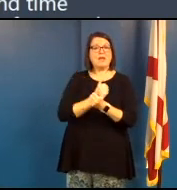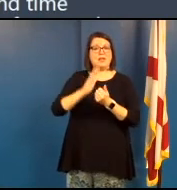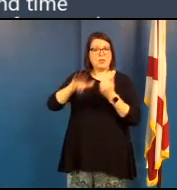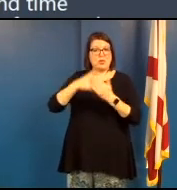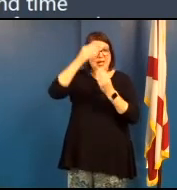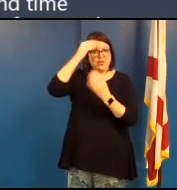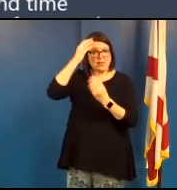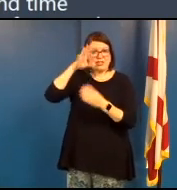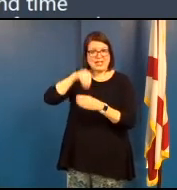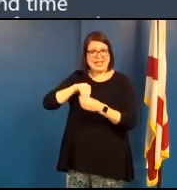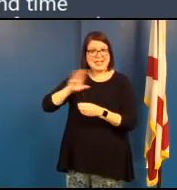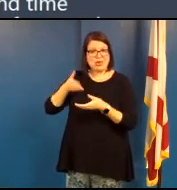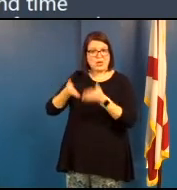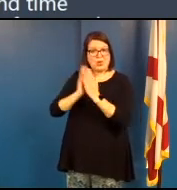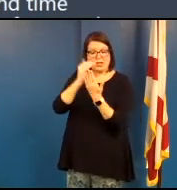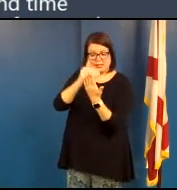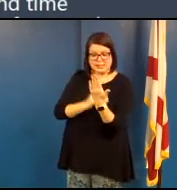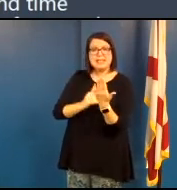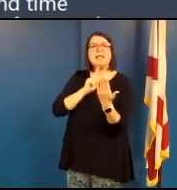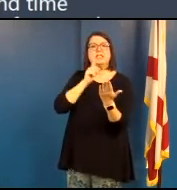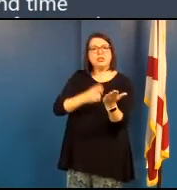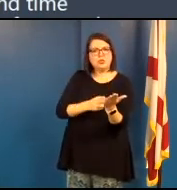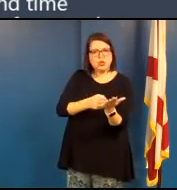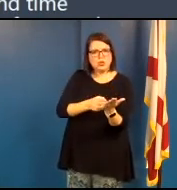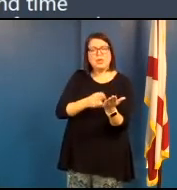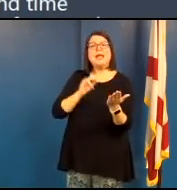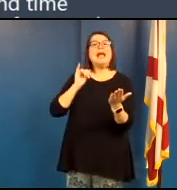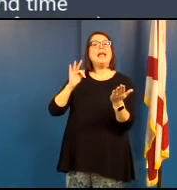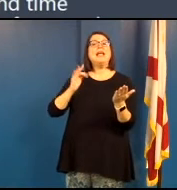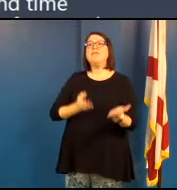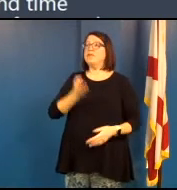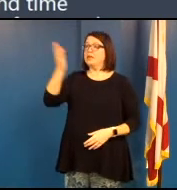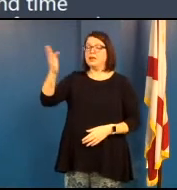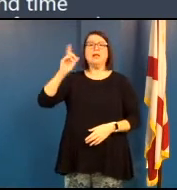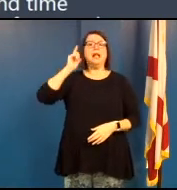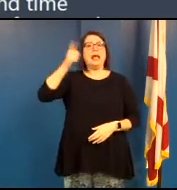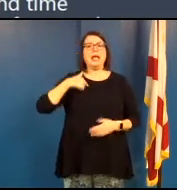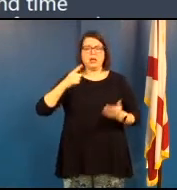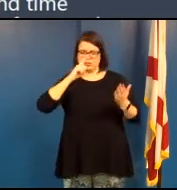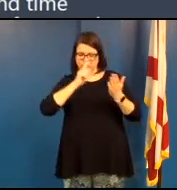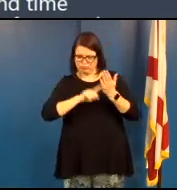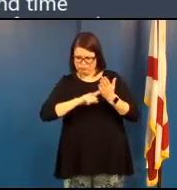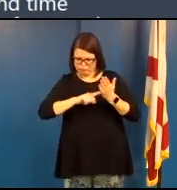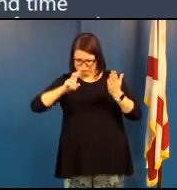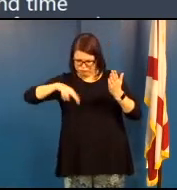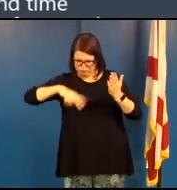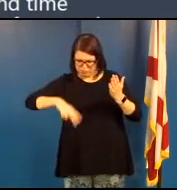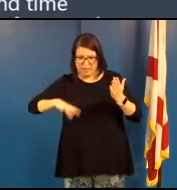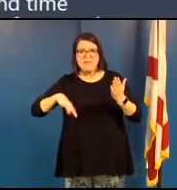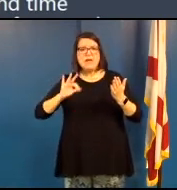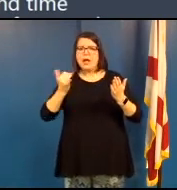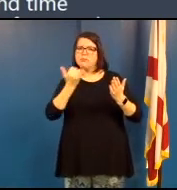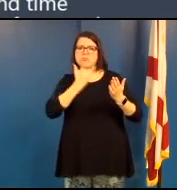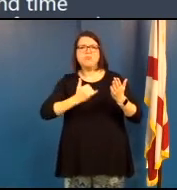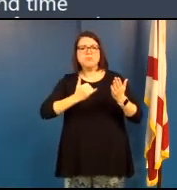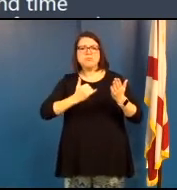to be not accurate or false, you can be held in contempt and be called by the Florida House representatives